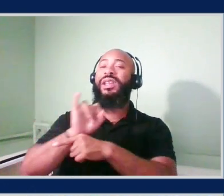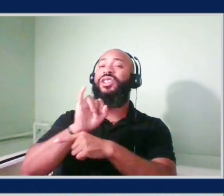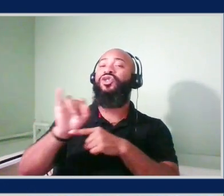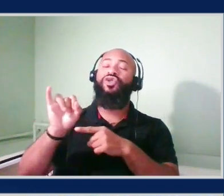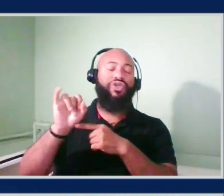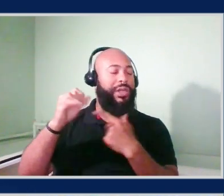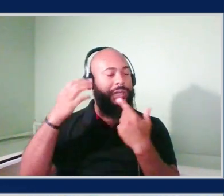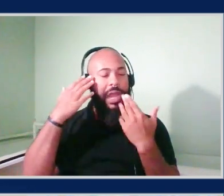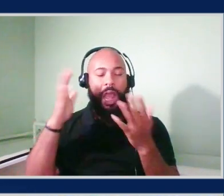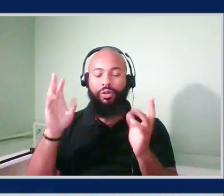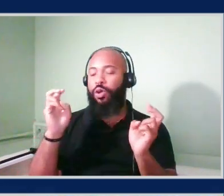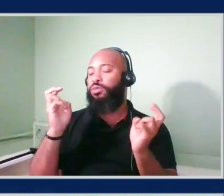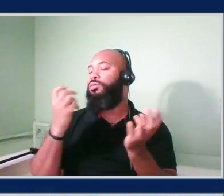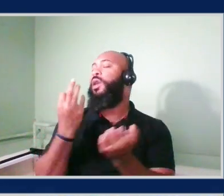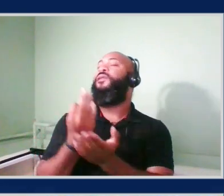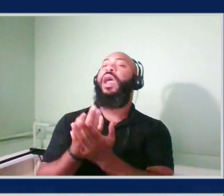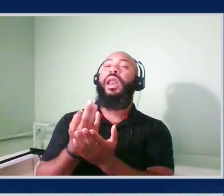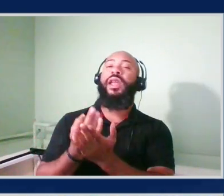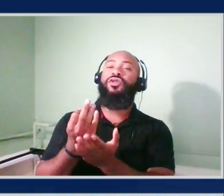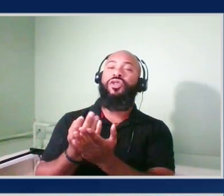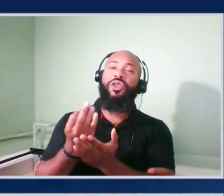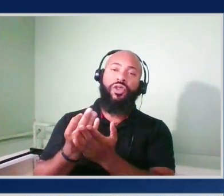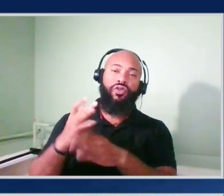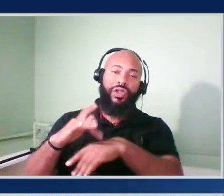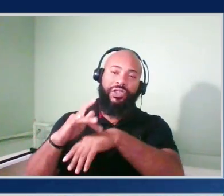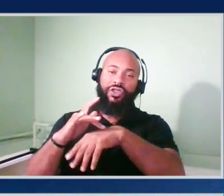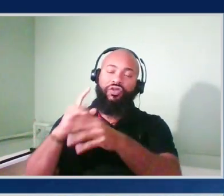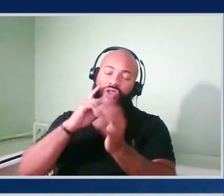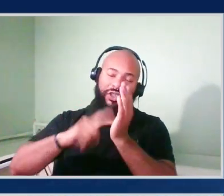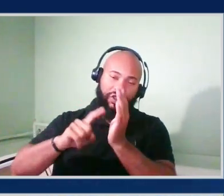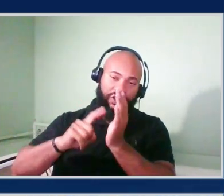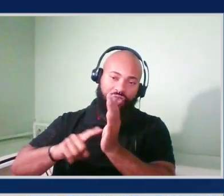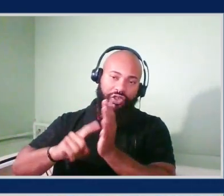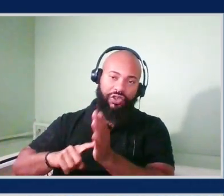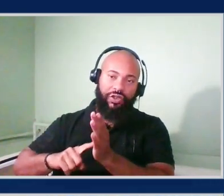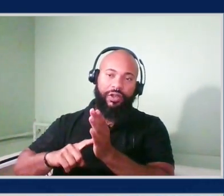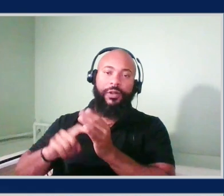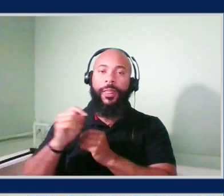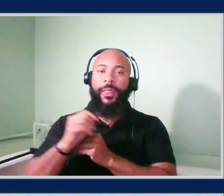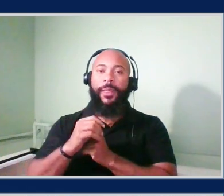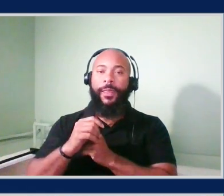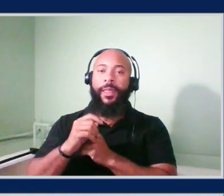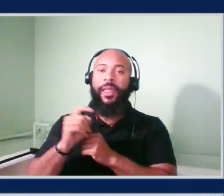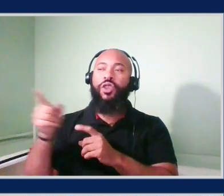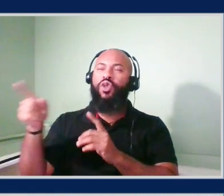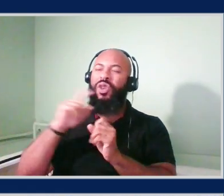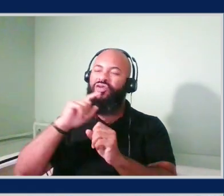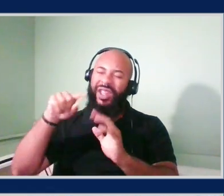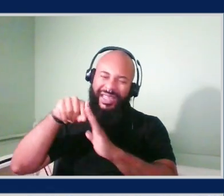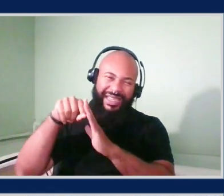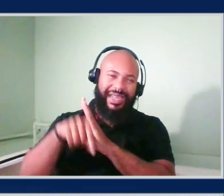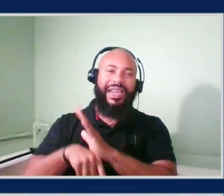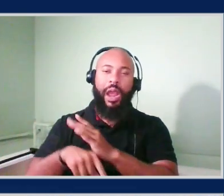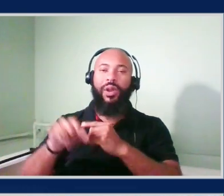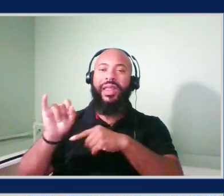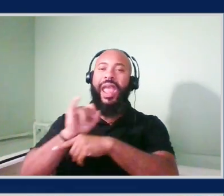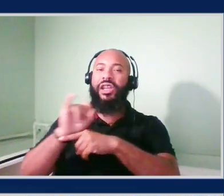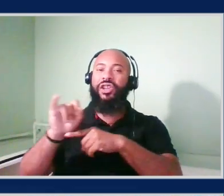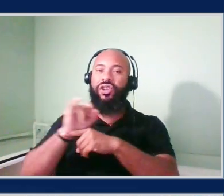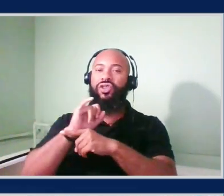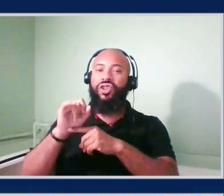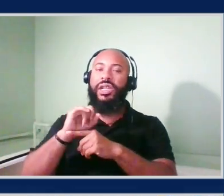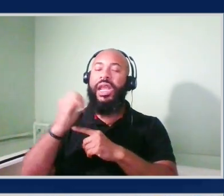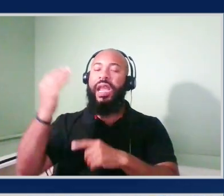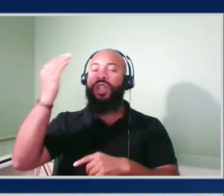know, financial research, you can really dig down into that industry and get to know what exactly